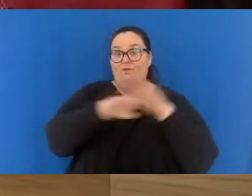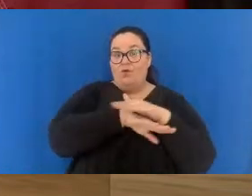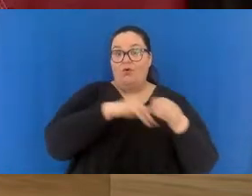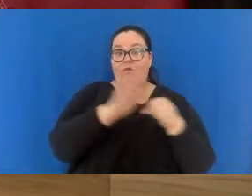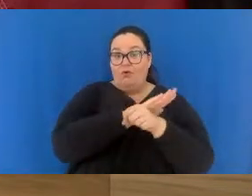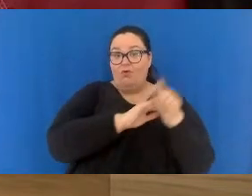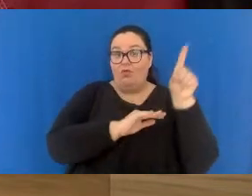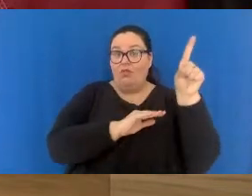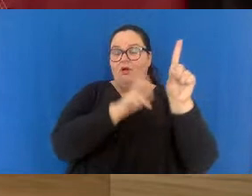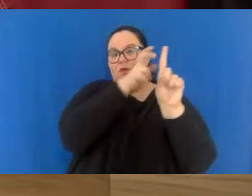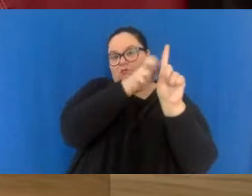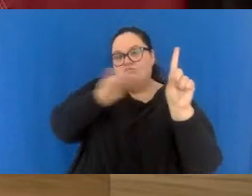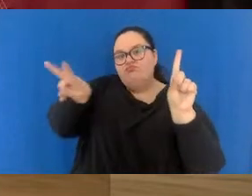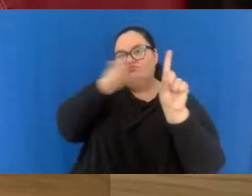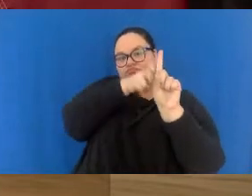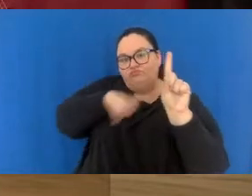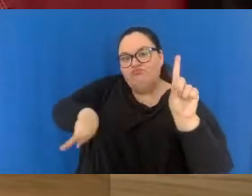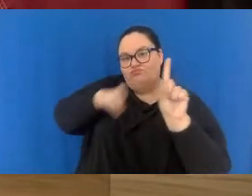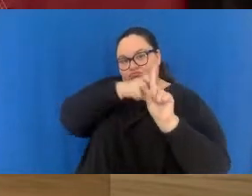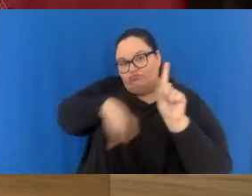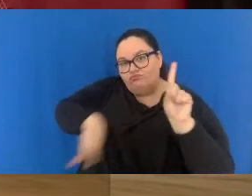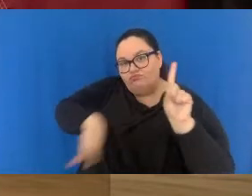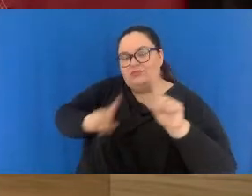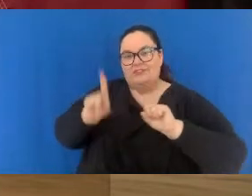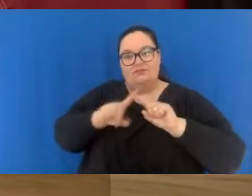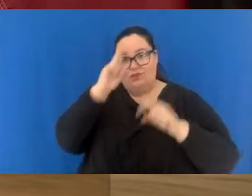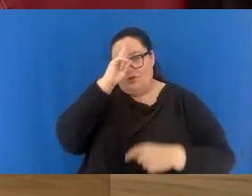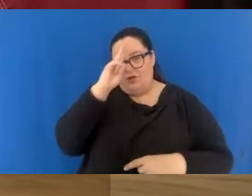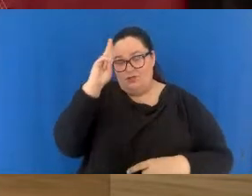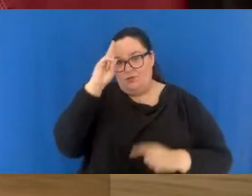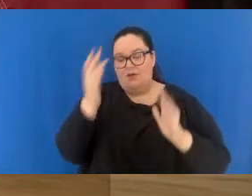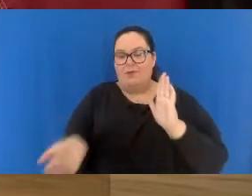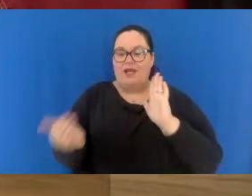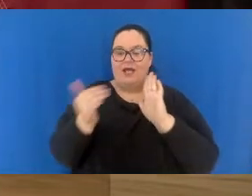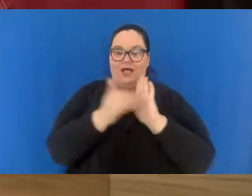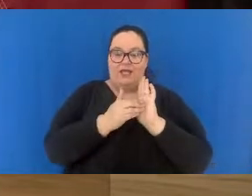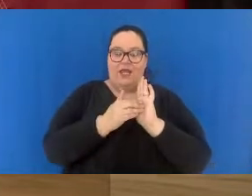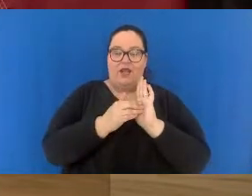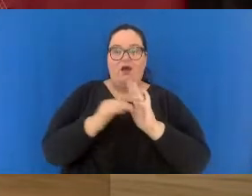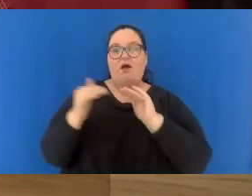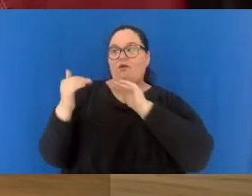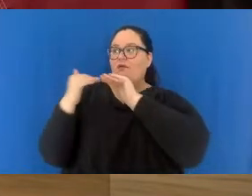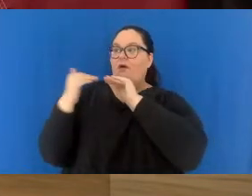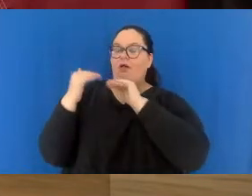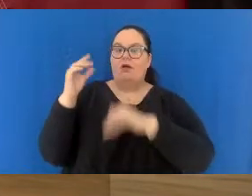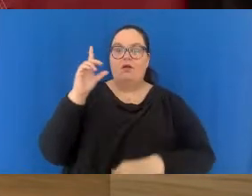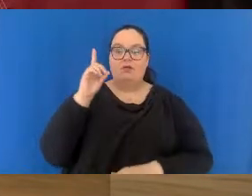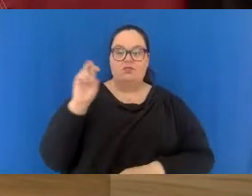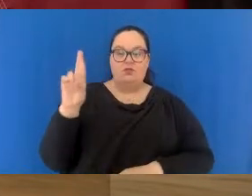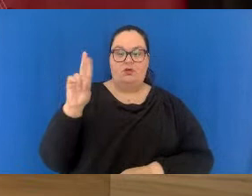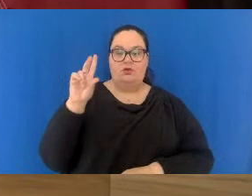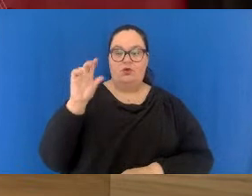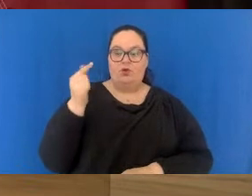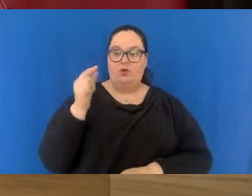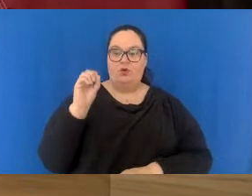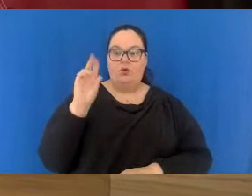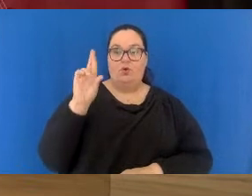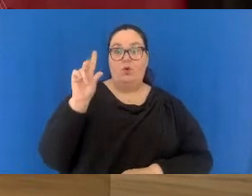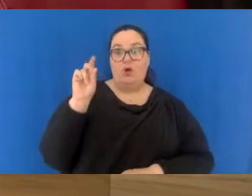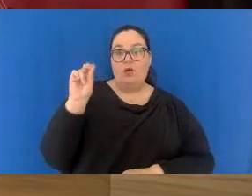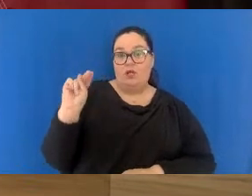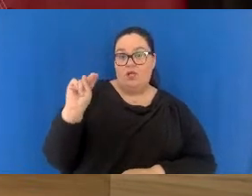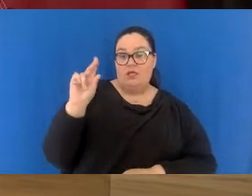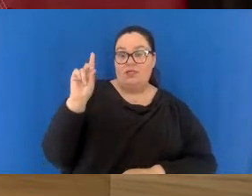taking place to other zones. But I want to repeat what my colleague Dr. Gordon Dowd told us 2 months ago when we saw our first case